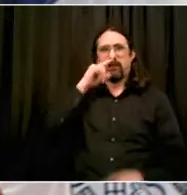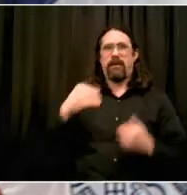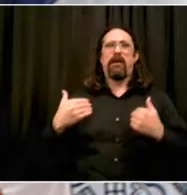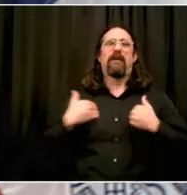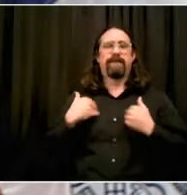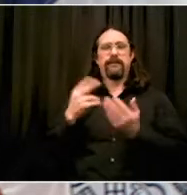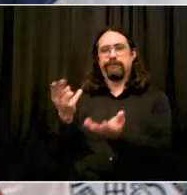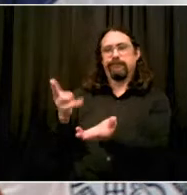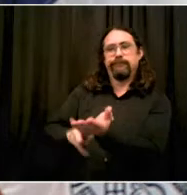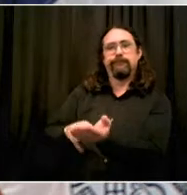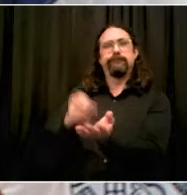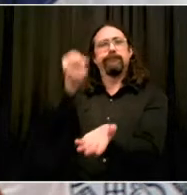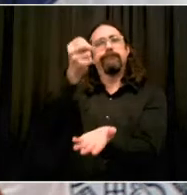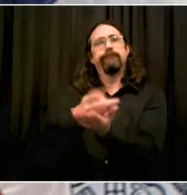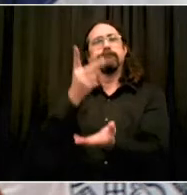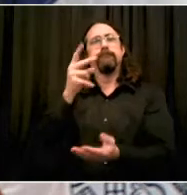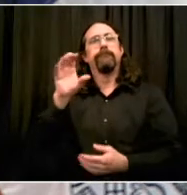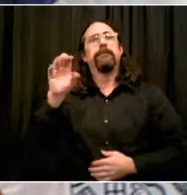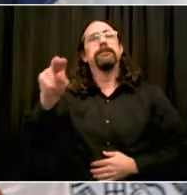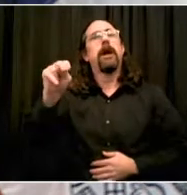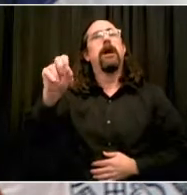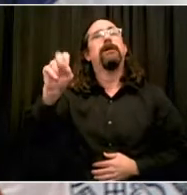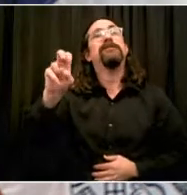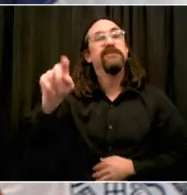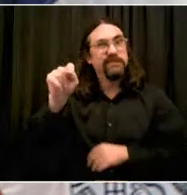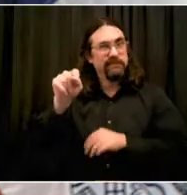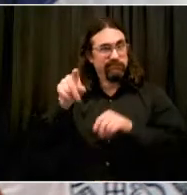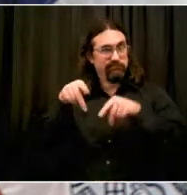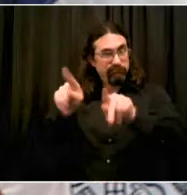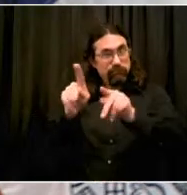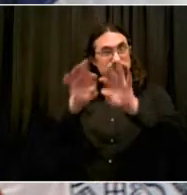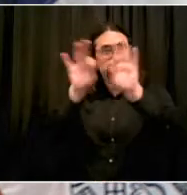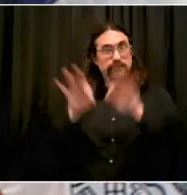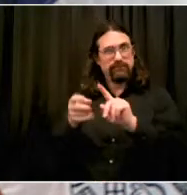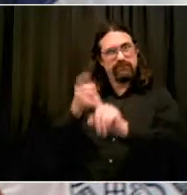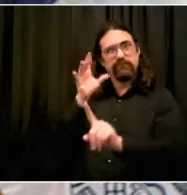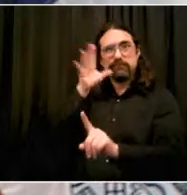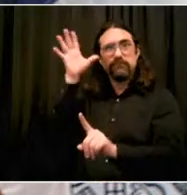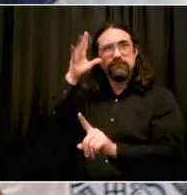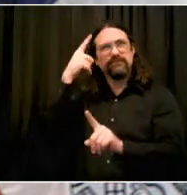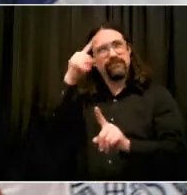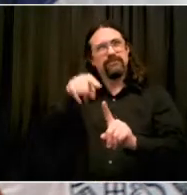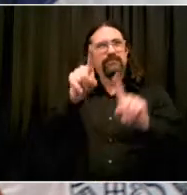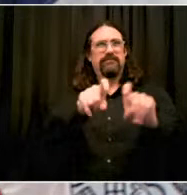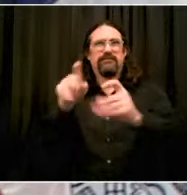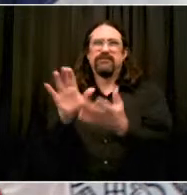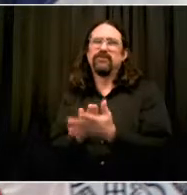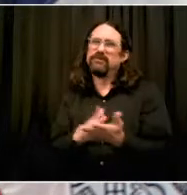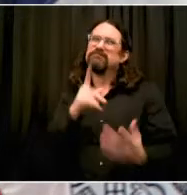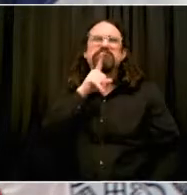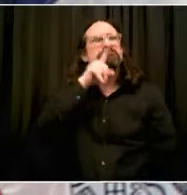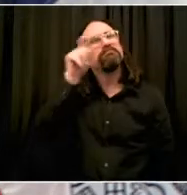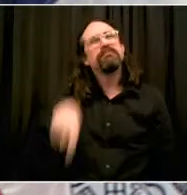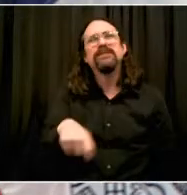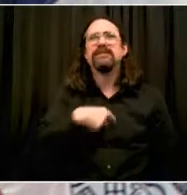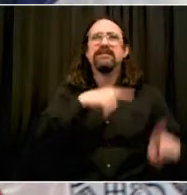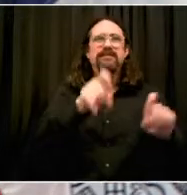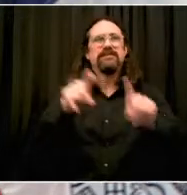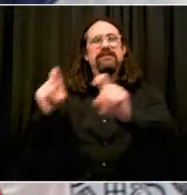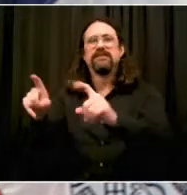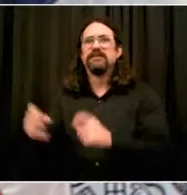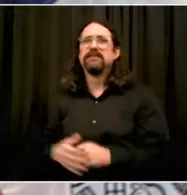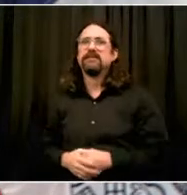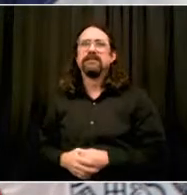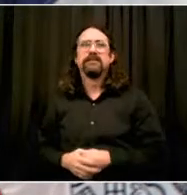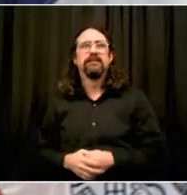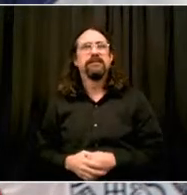having conversations with the state in detail today about what that reopening standard will be. I expect that announcement to be at